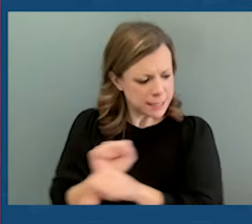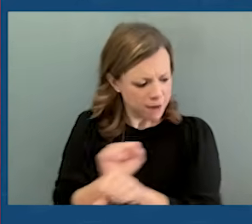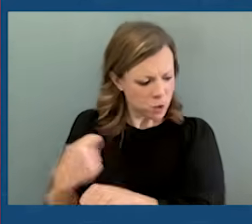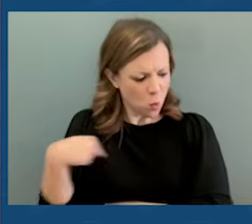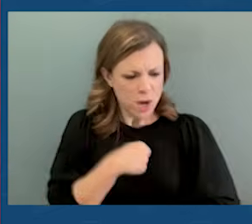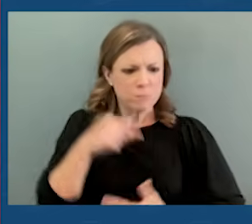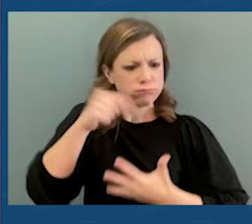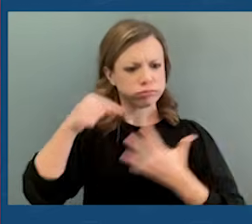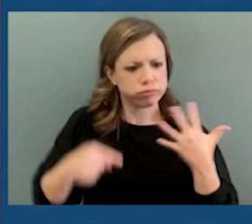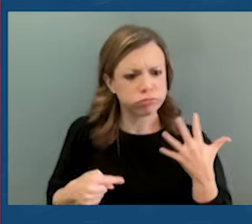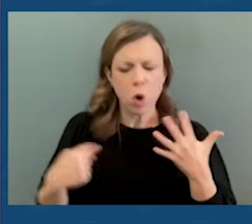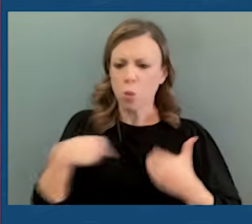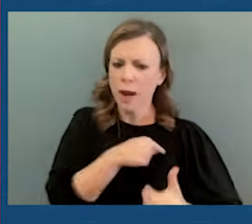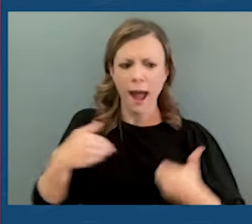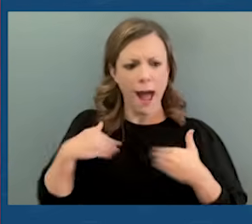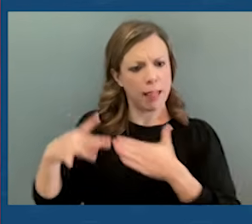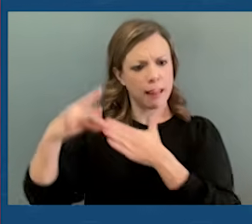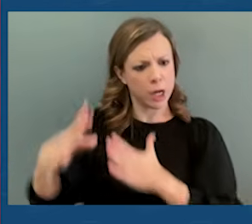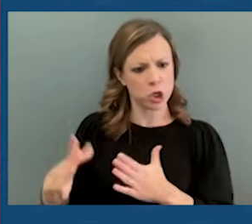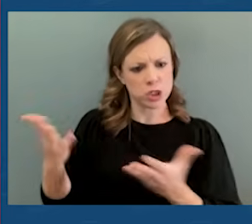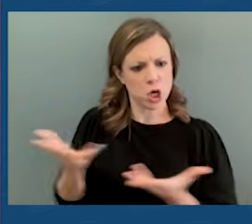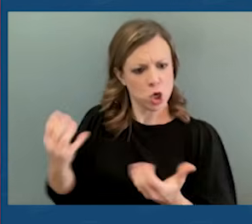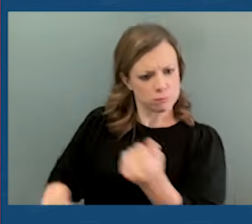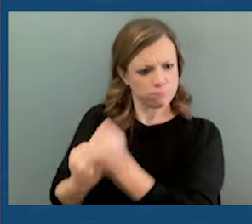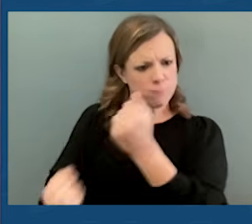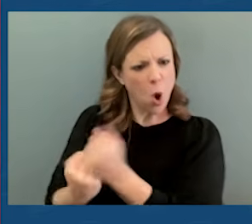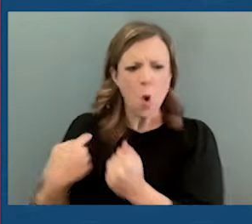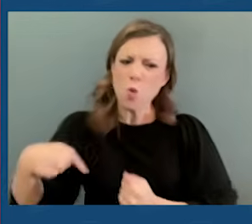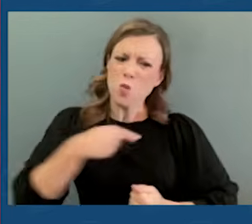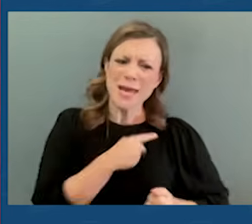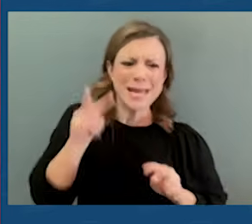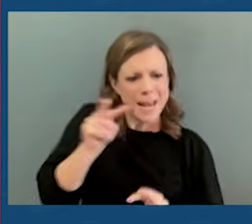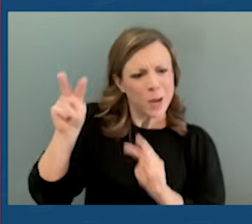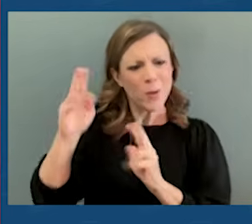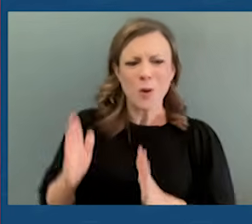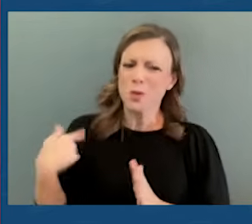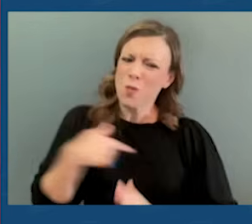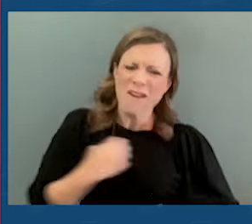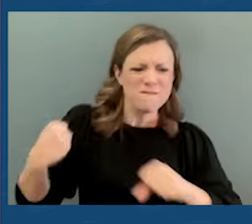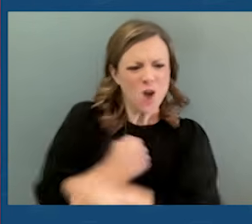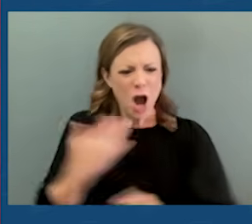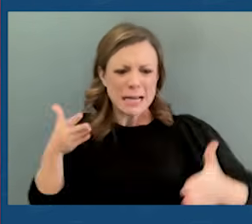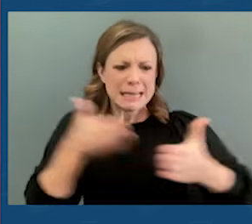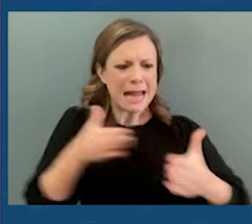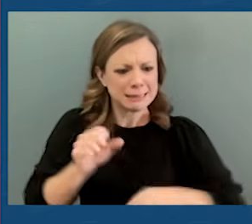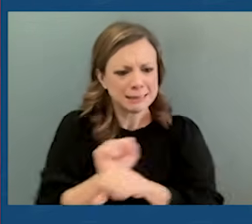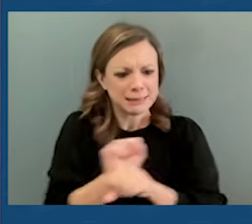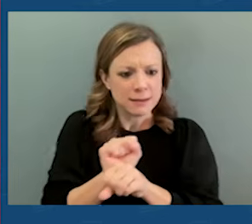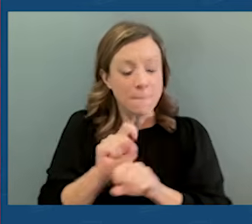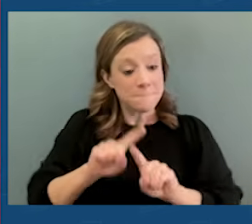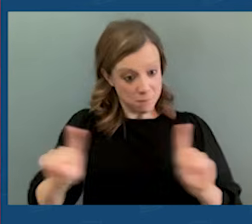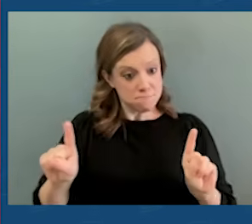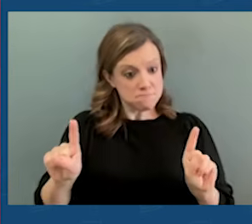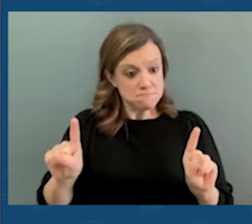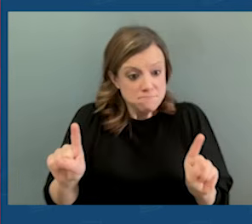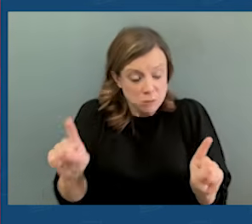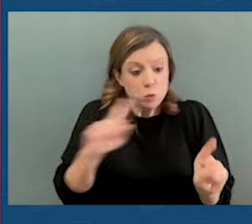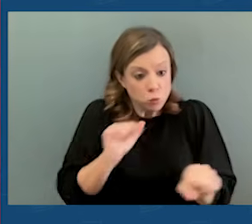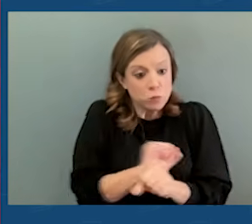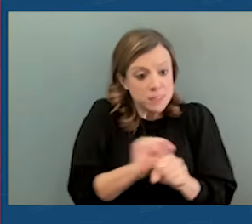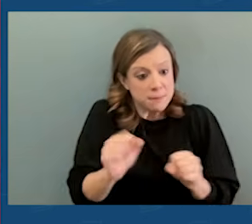this on. We can say we're the heroes. We're the ones who fought against slavery. And indeed, many did.